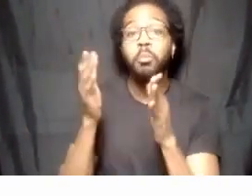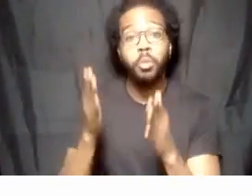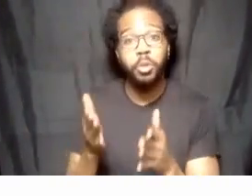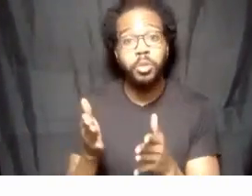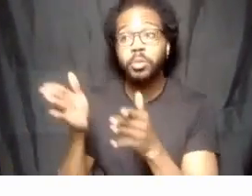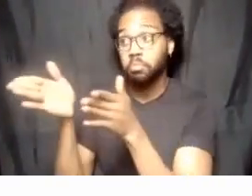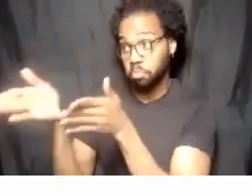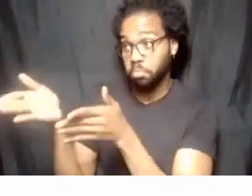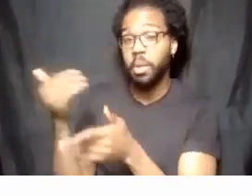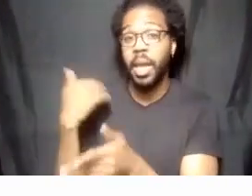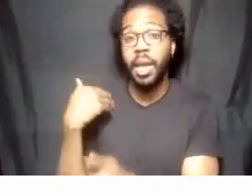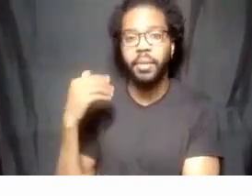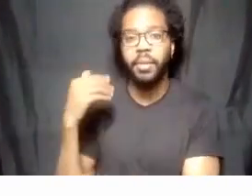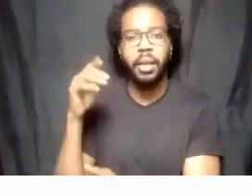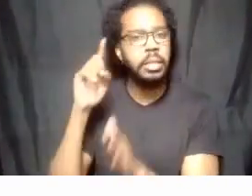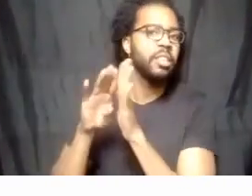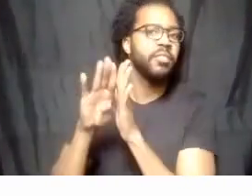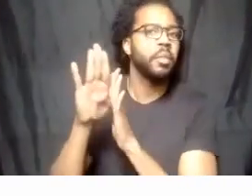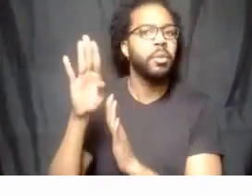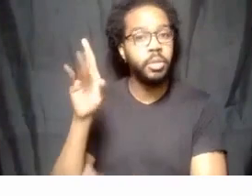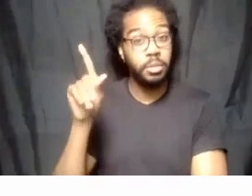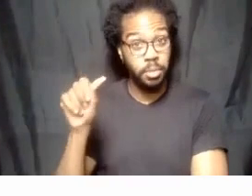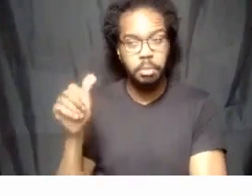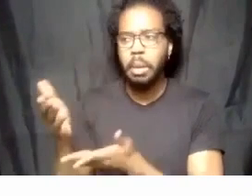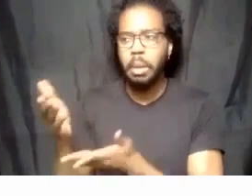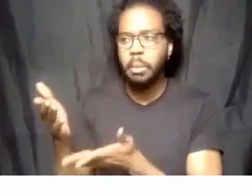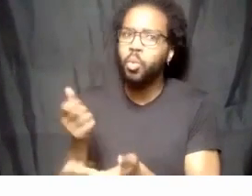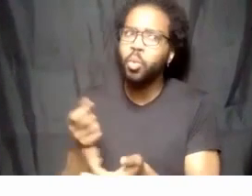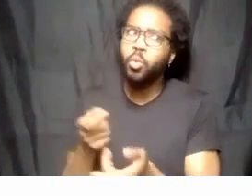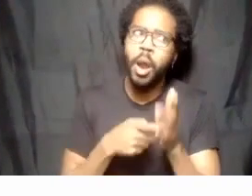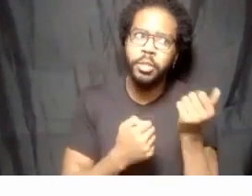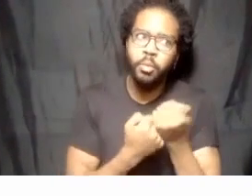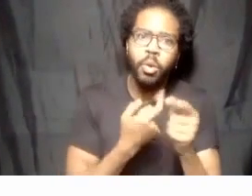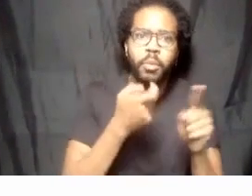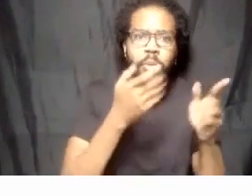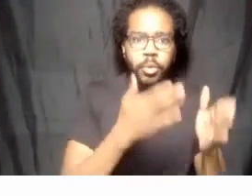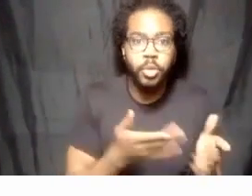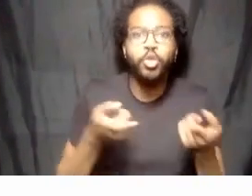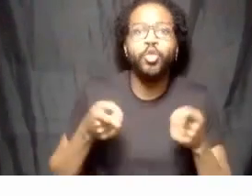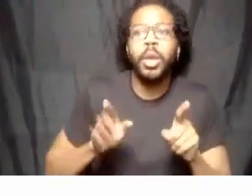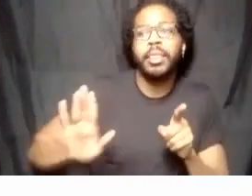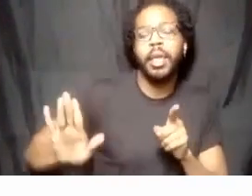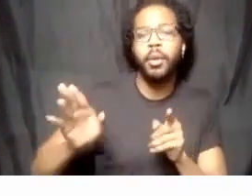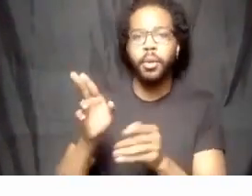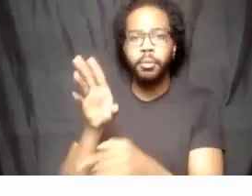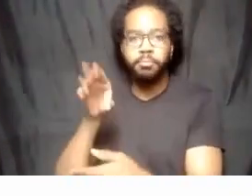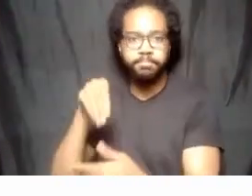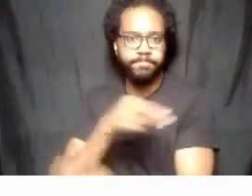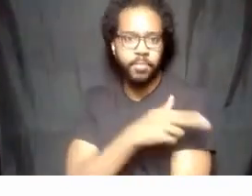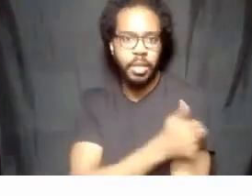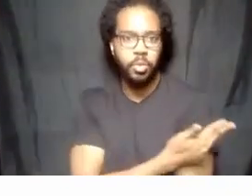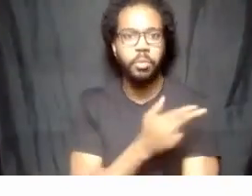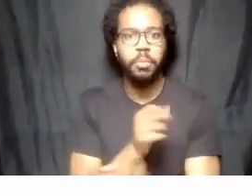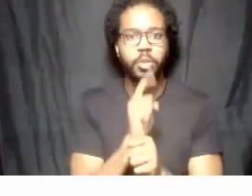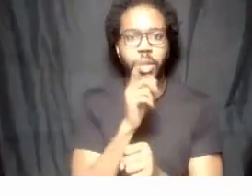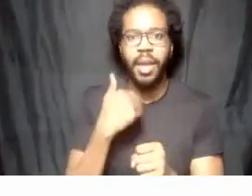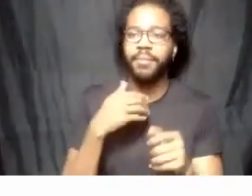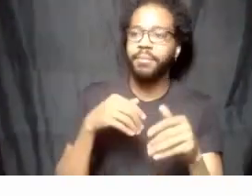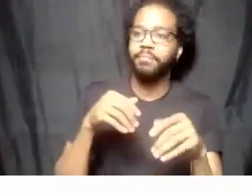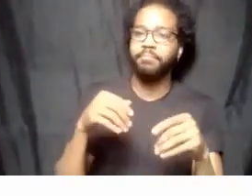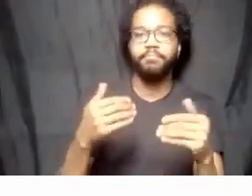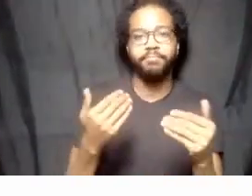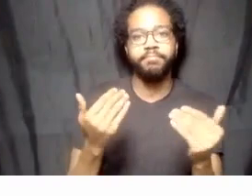a developmental disability may require support from someone during their hospitalization in order to adequately access their health